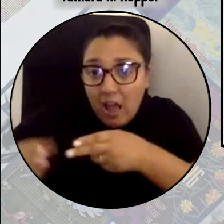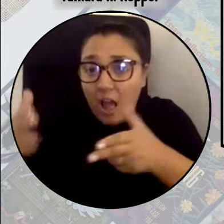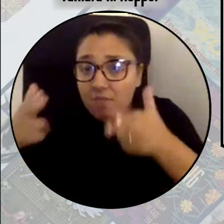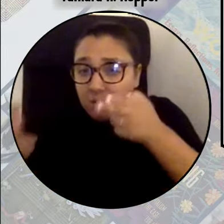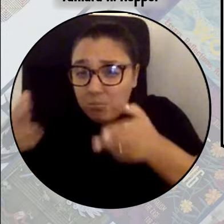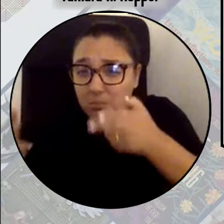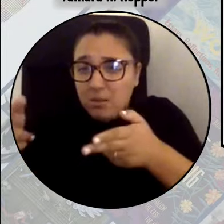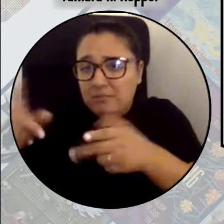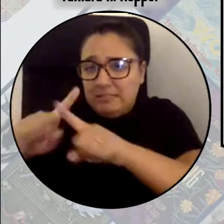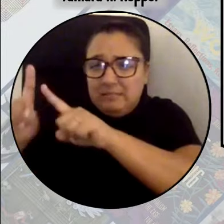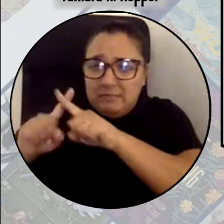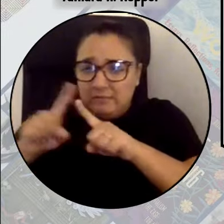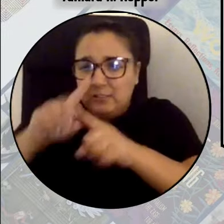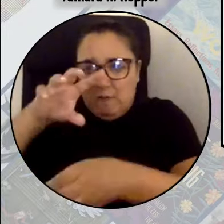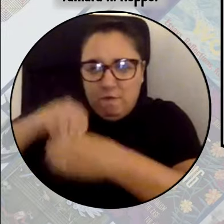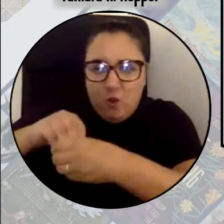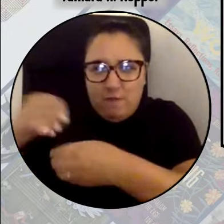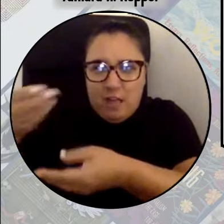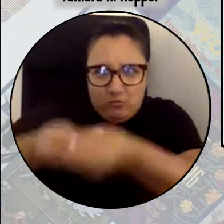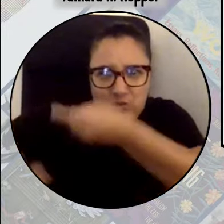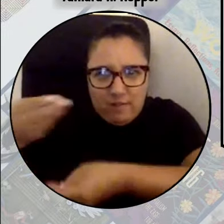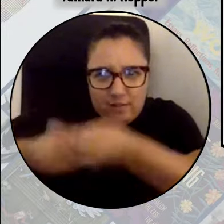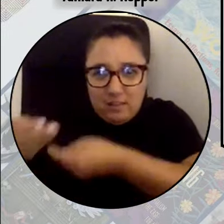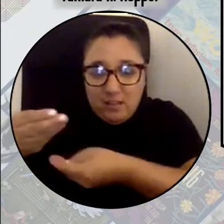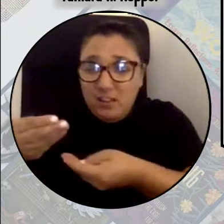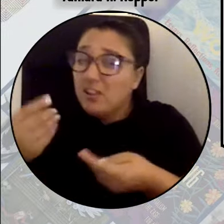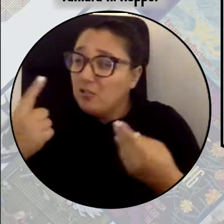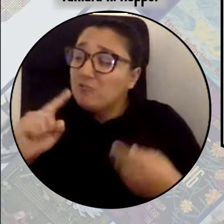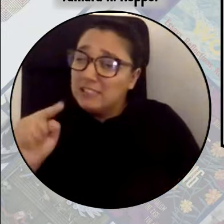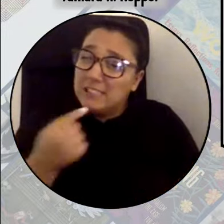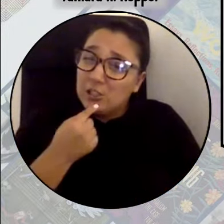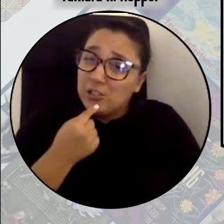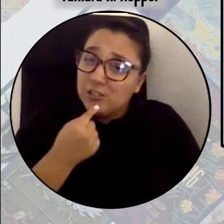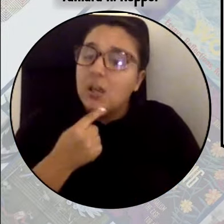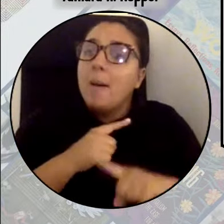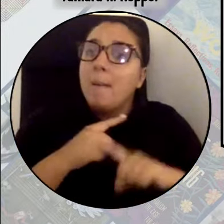offenses here. Right. But they incorporate into